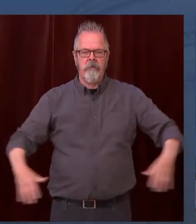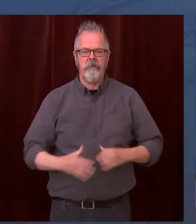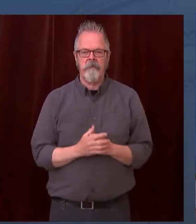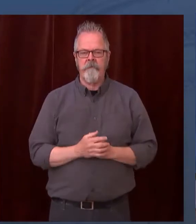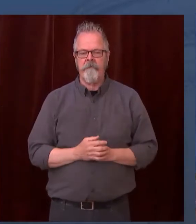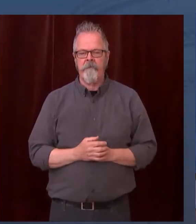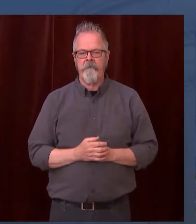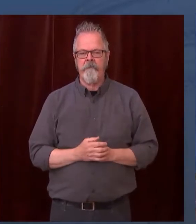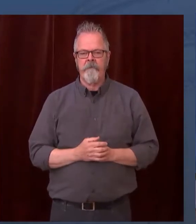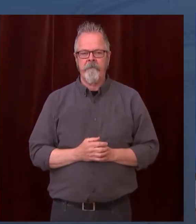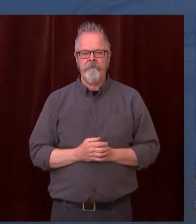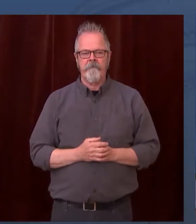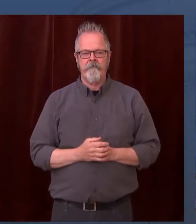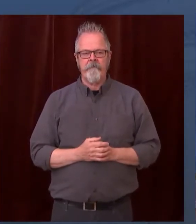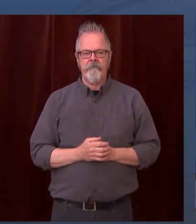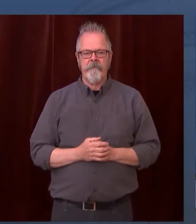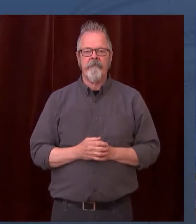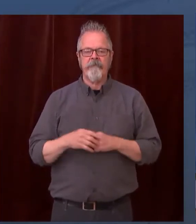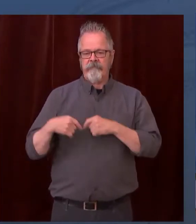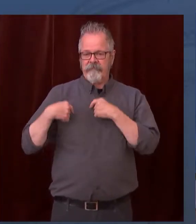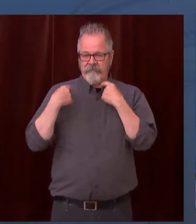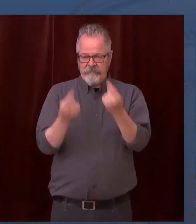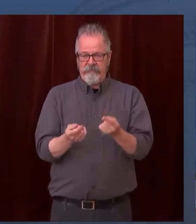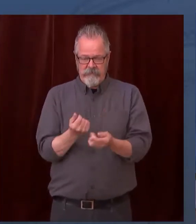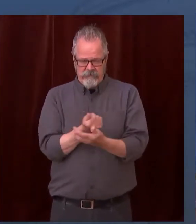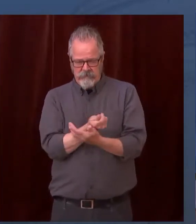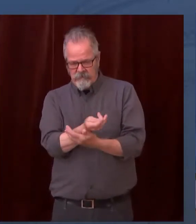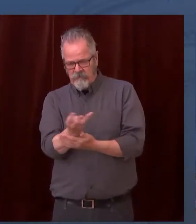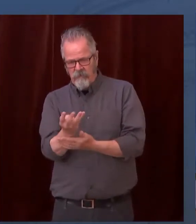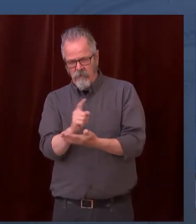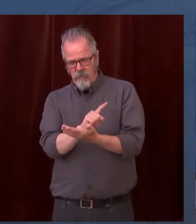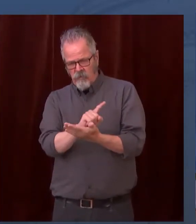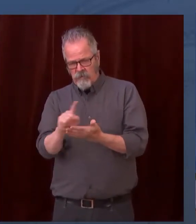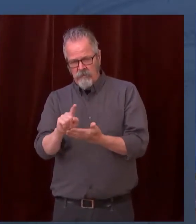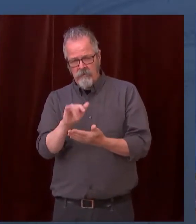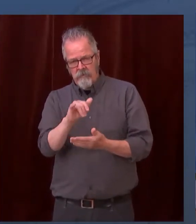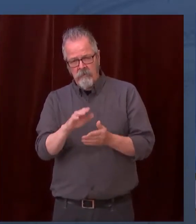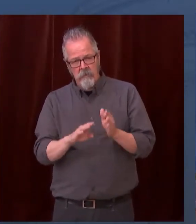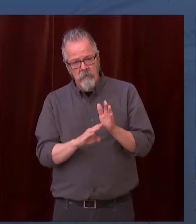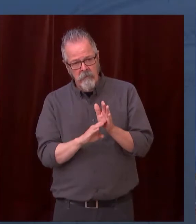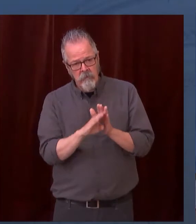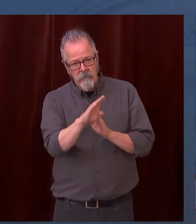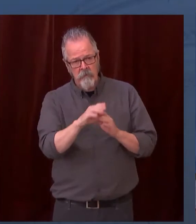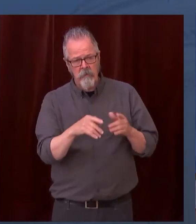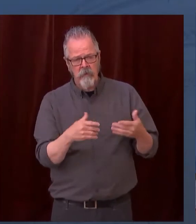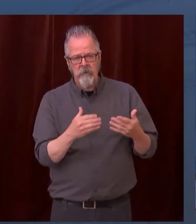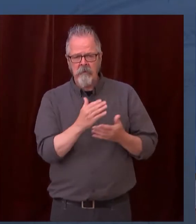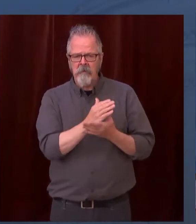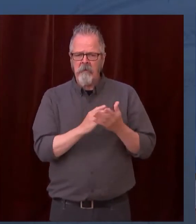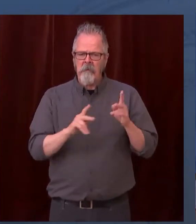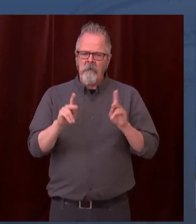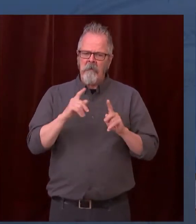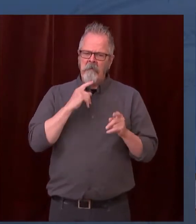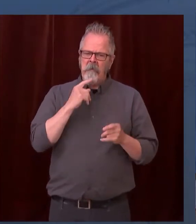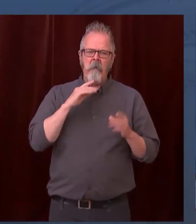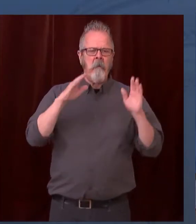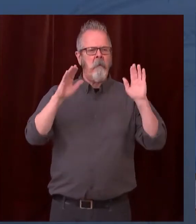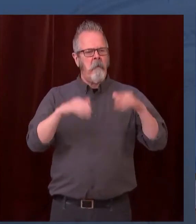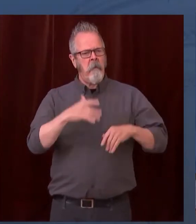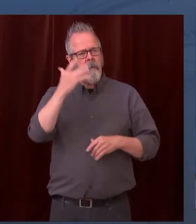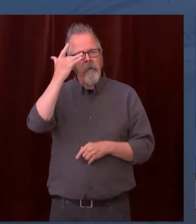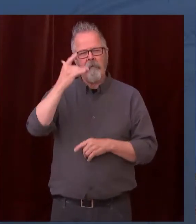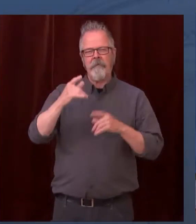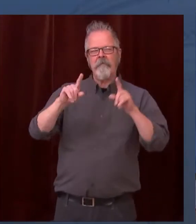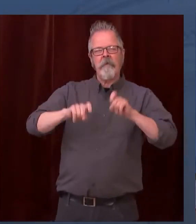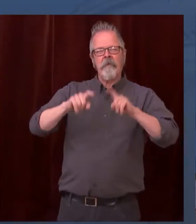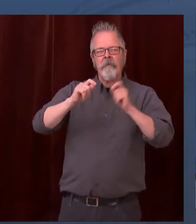a coincidence of more testing. It's because more people are becoming infected. That is clear. And